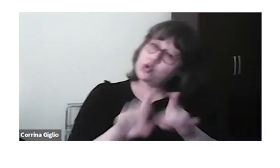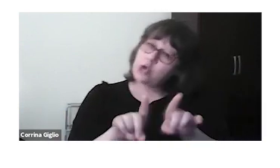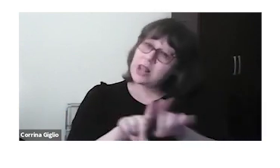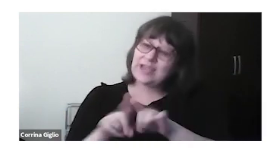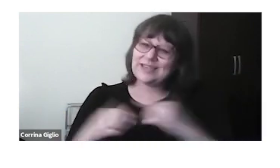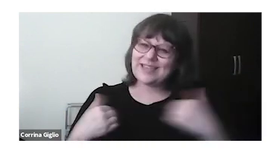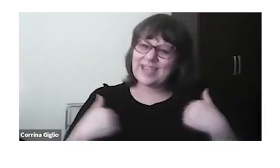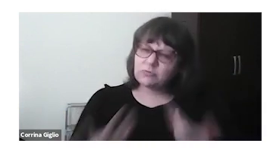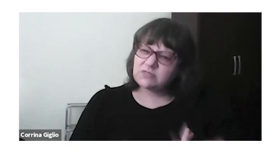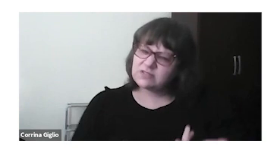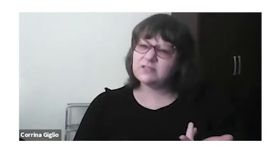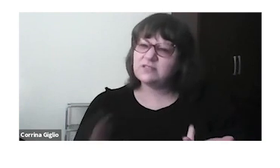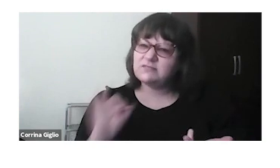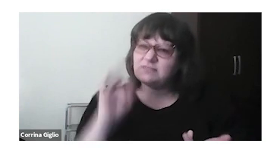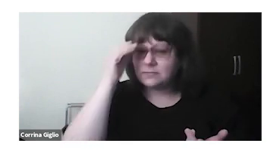way.